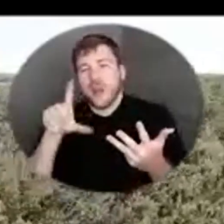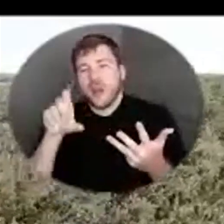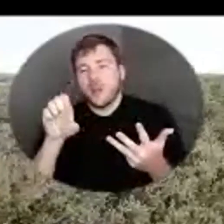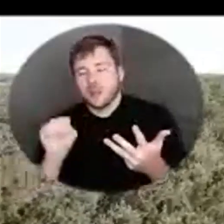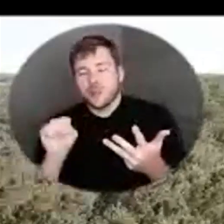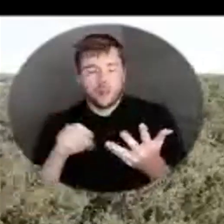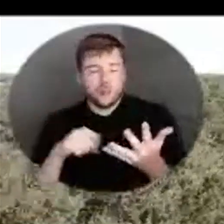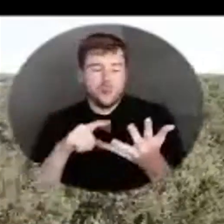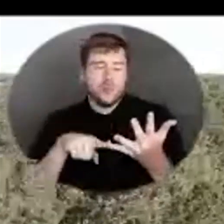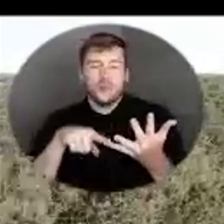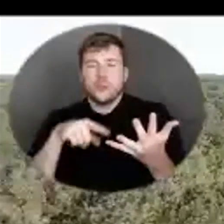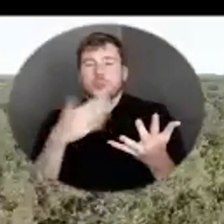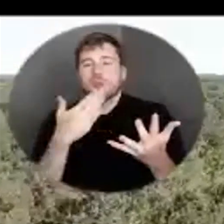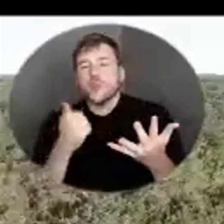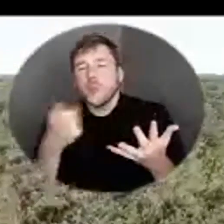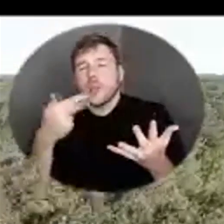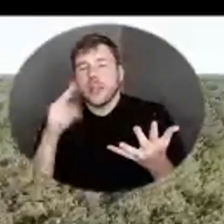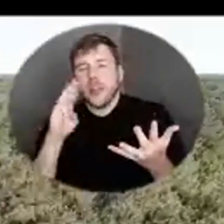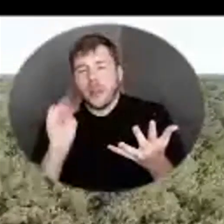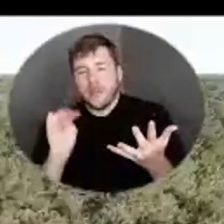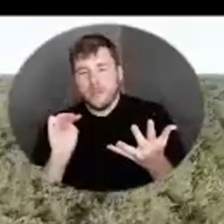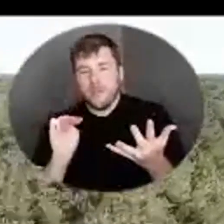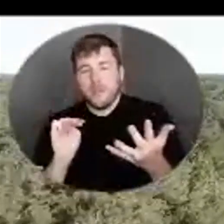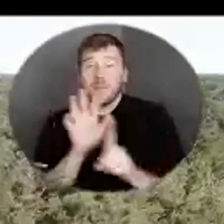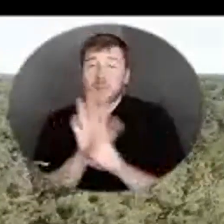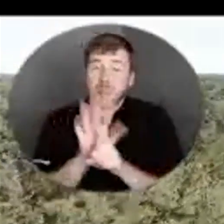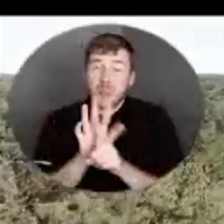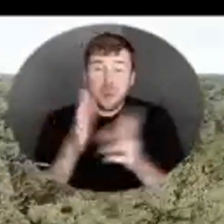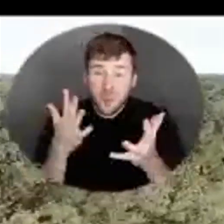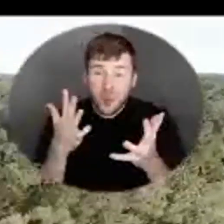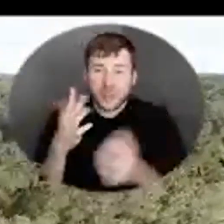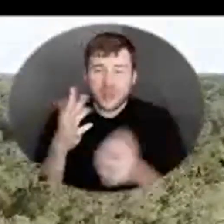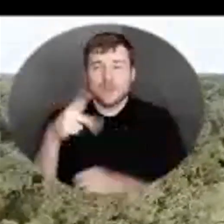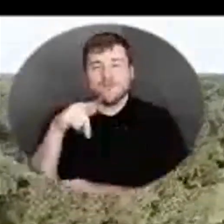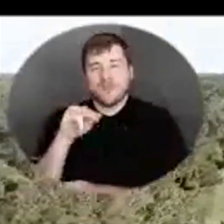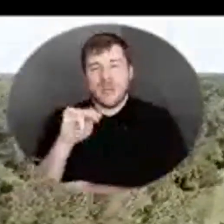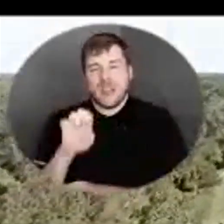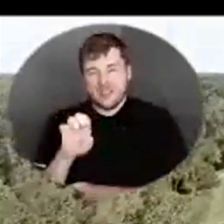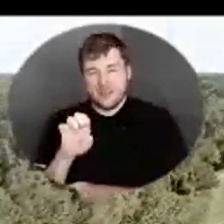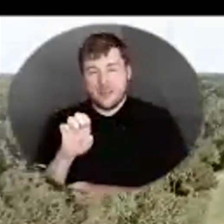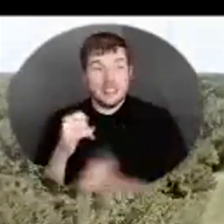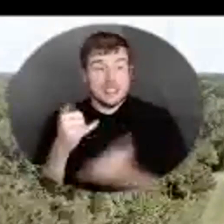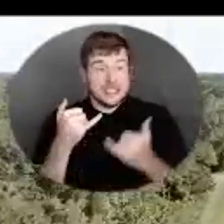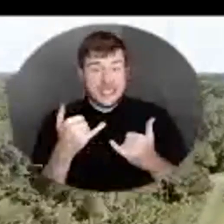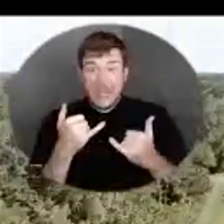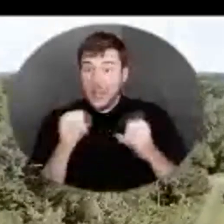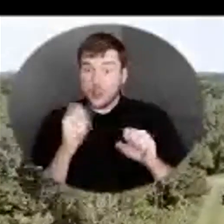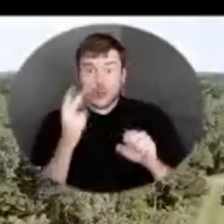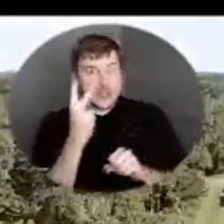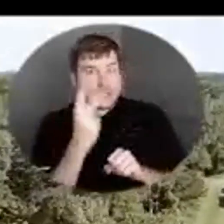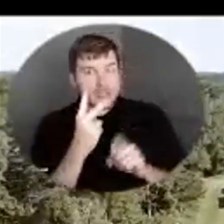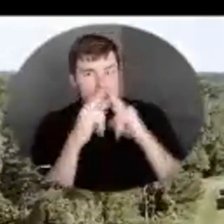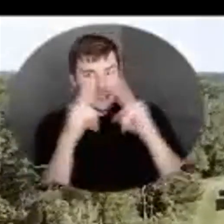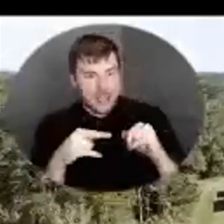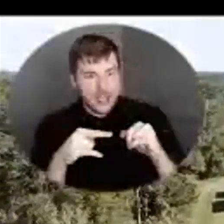that have taken over, maples as well in there. Predominantly still, you're going to see a lot of pine trees. So that's a view of